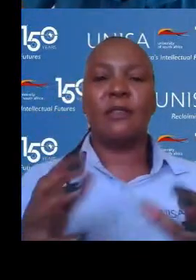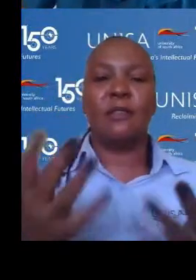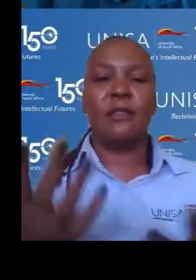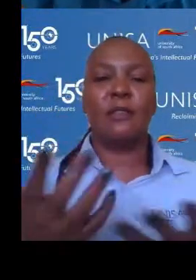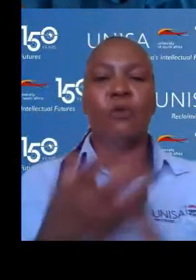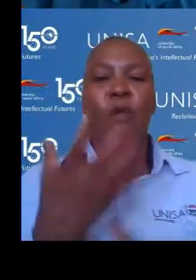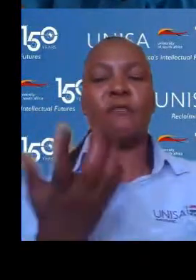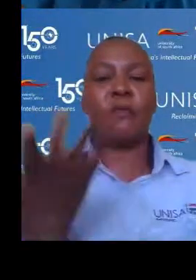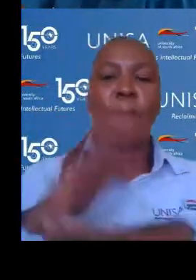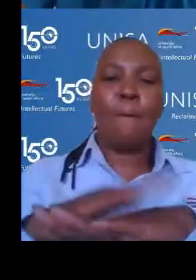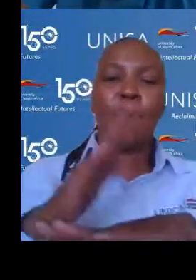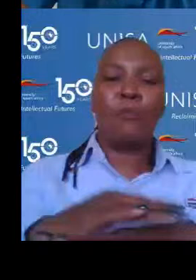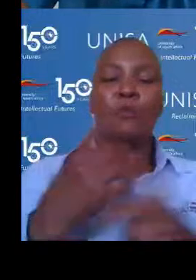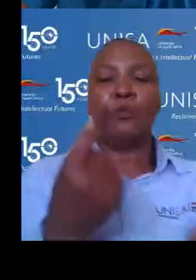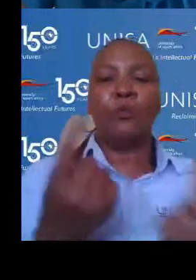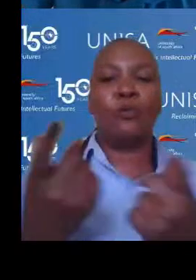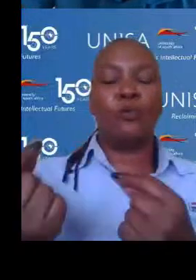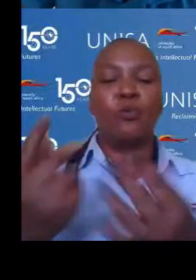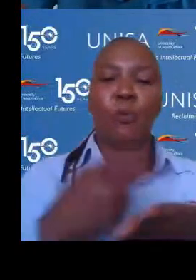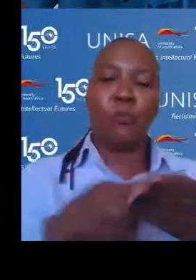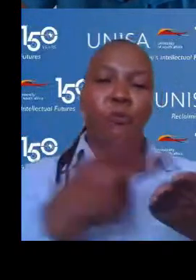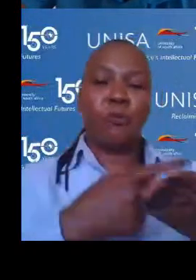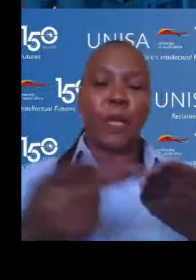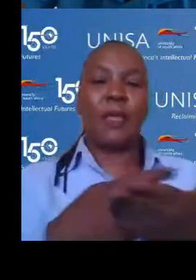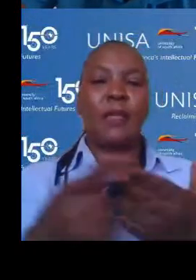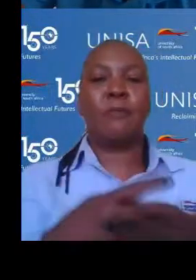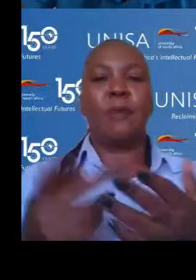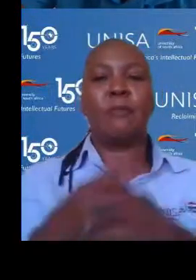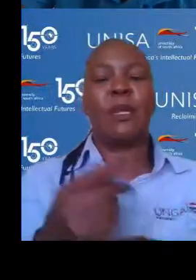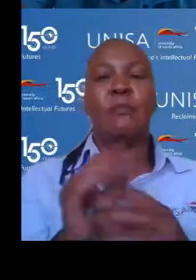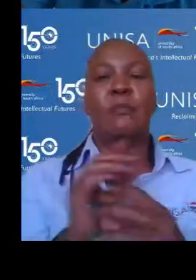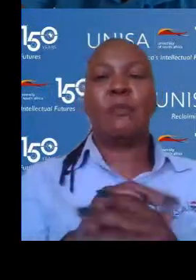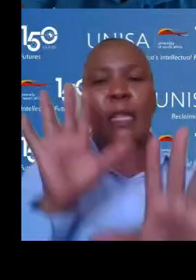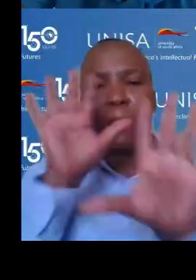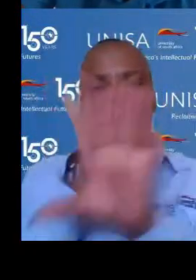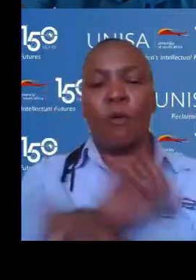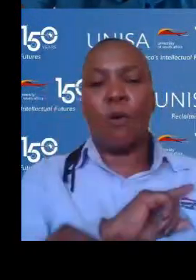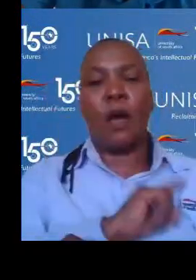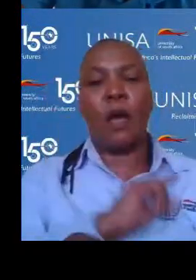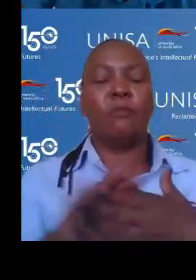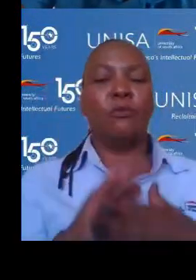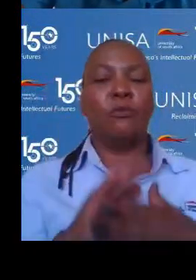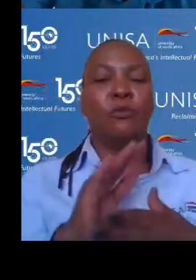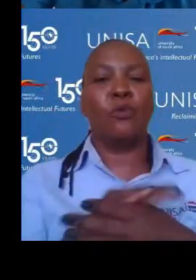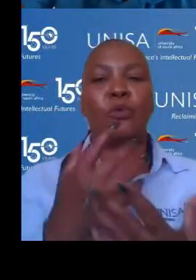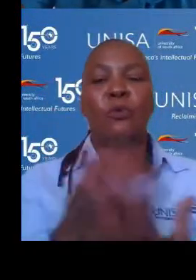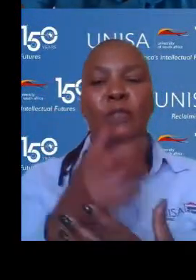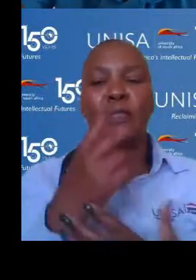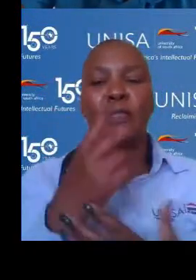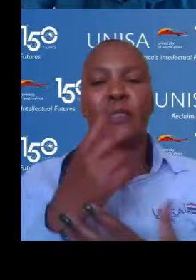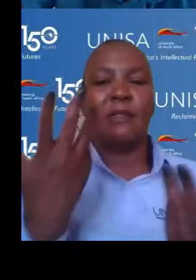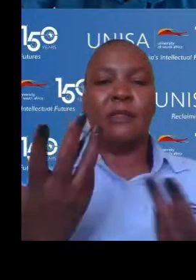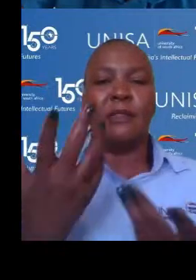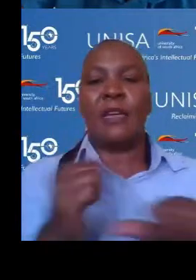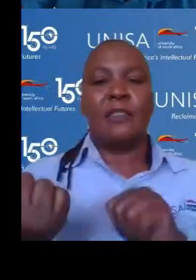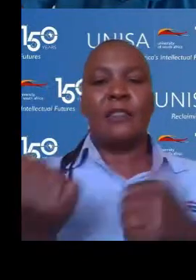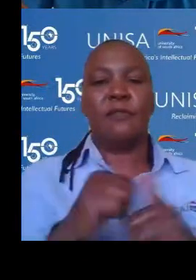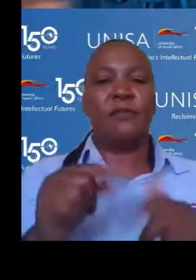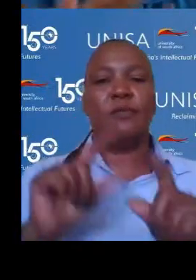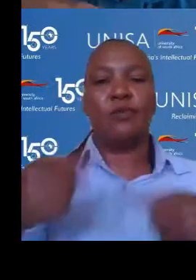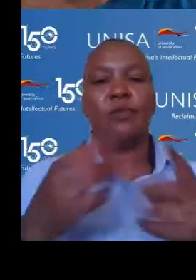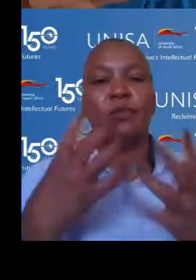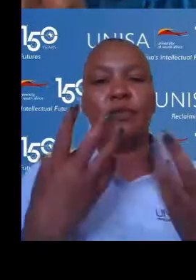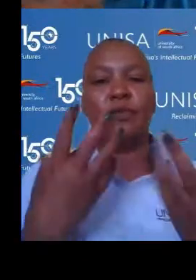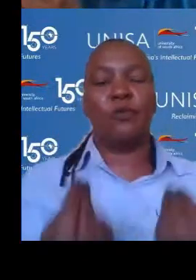to do to prepare, and preparing in the dark because you have not been actively doing your academic activities.